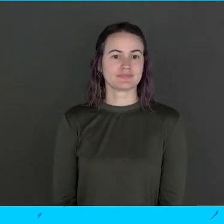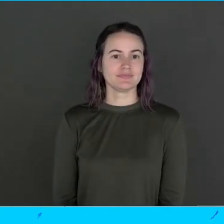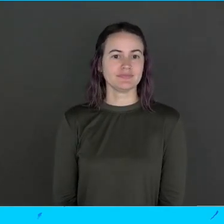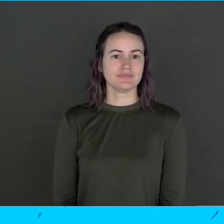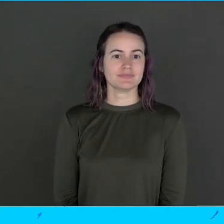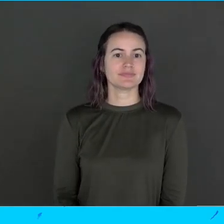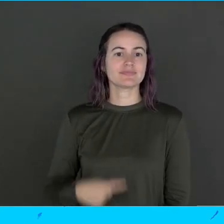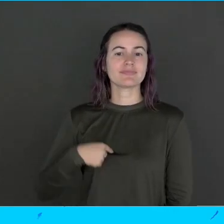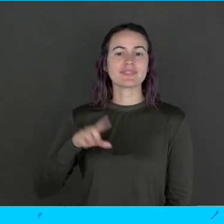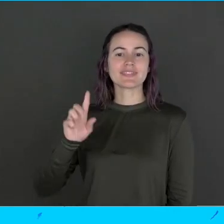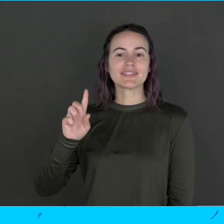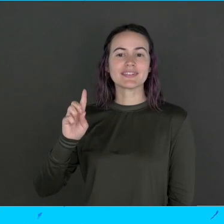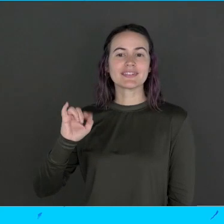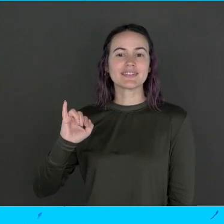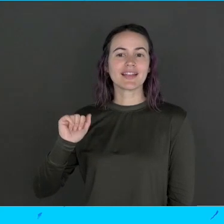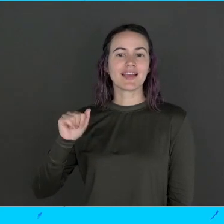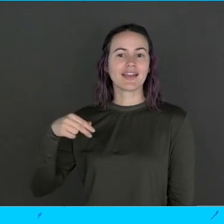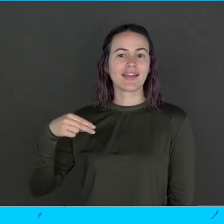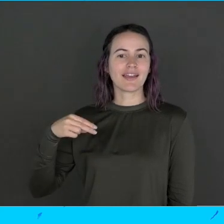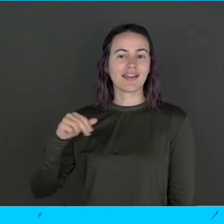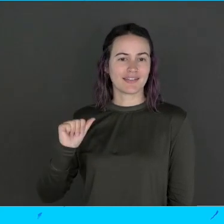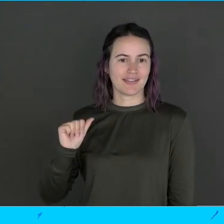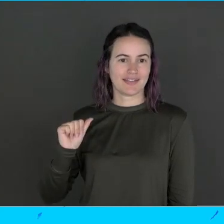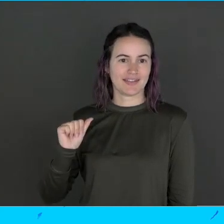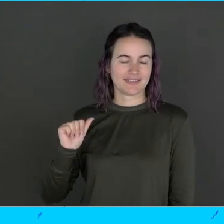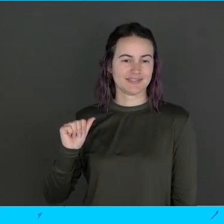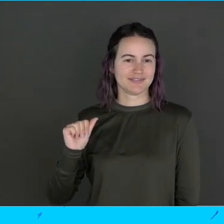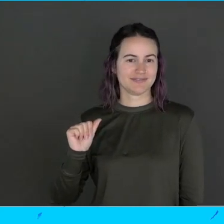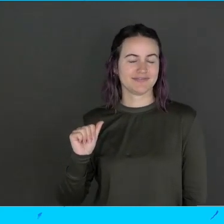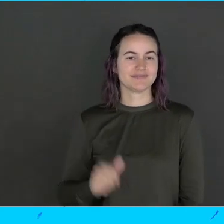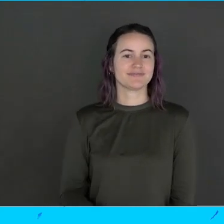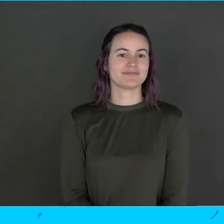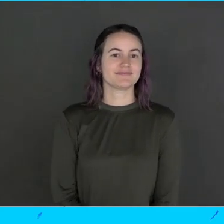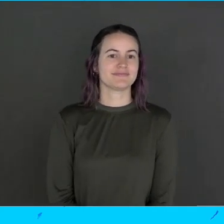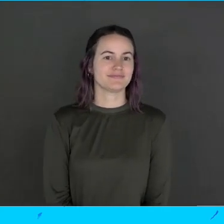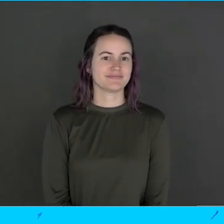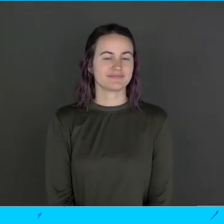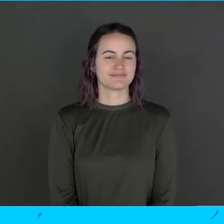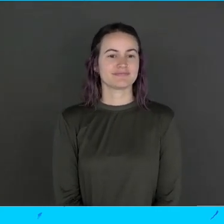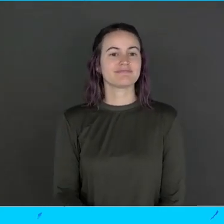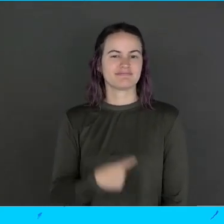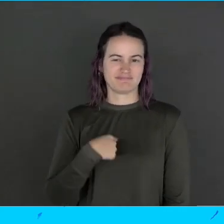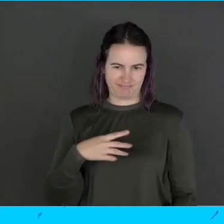Diana Manditsera. According to the Constitution of Zimbabwe, we have